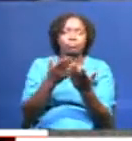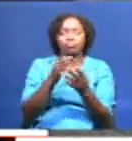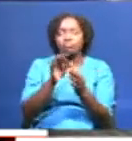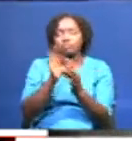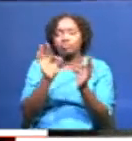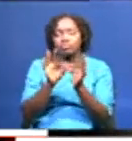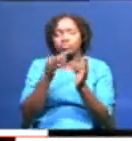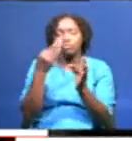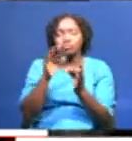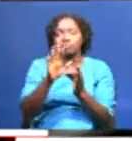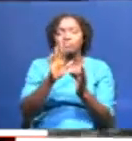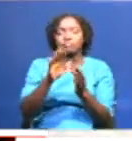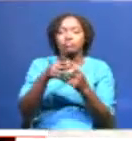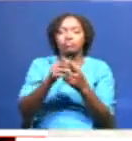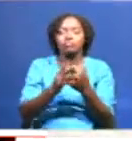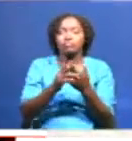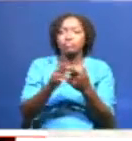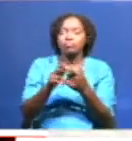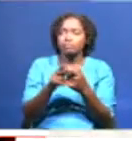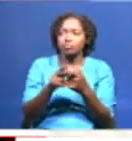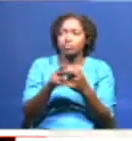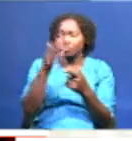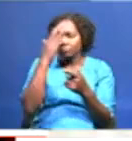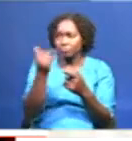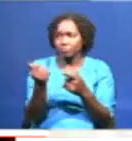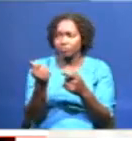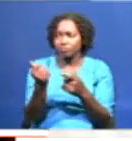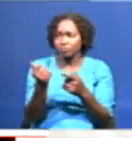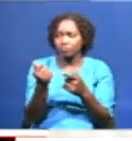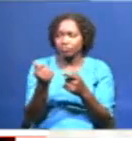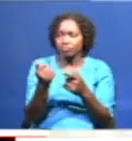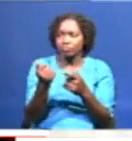on the lubrication, because with the Fisher Max,